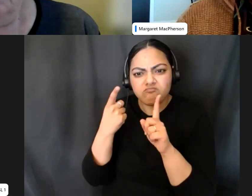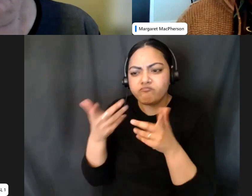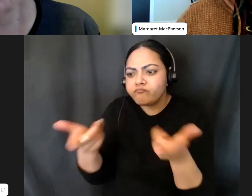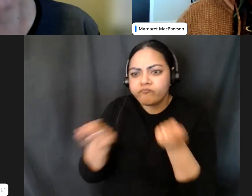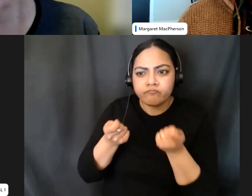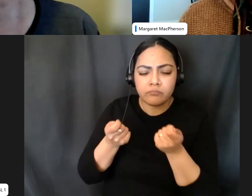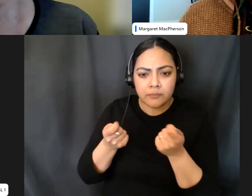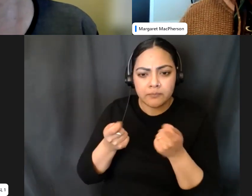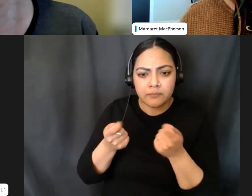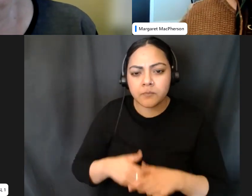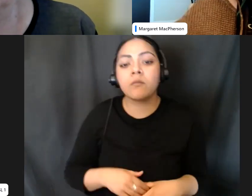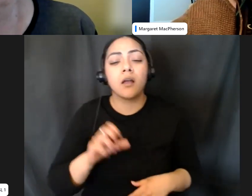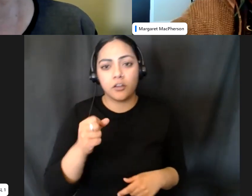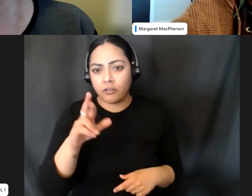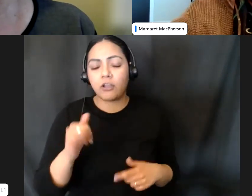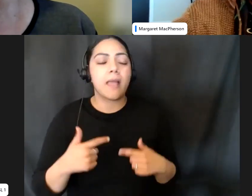I did not go about it